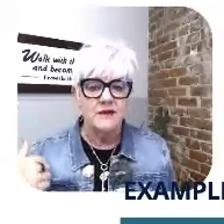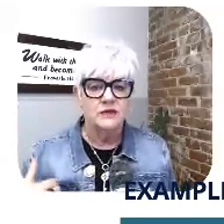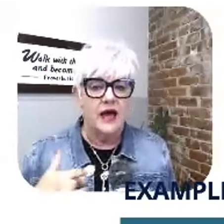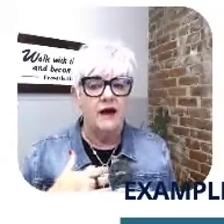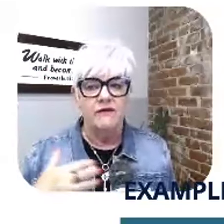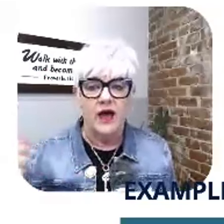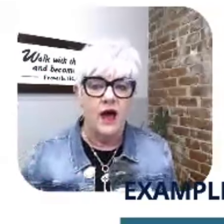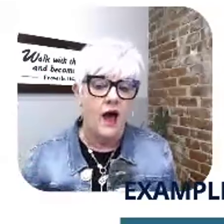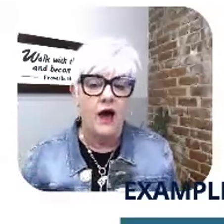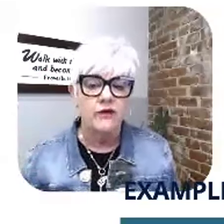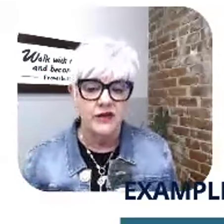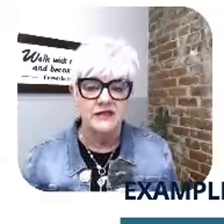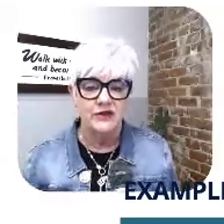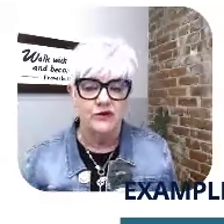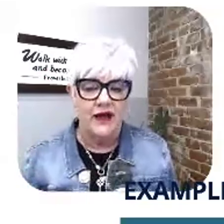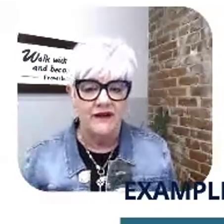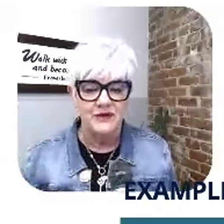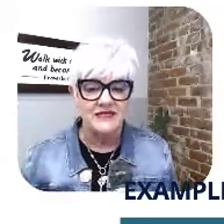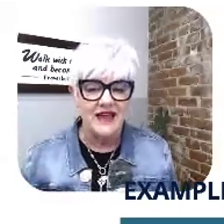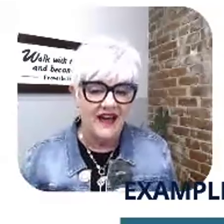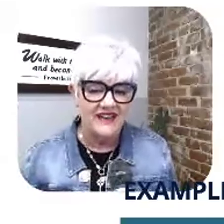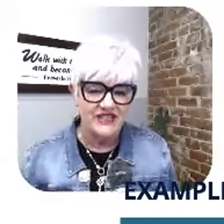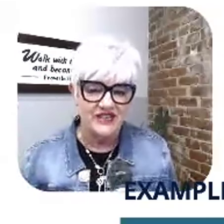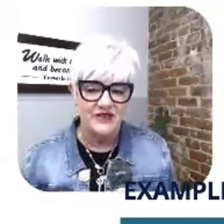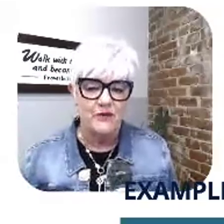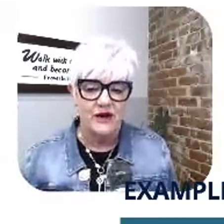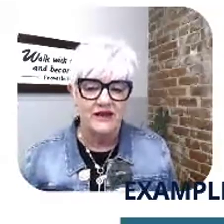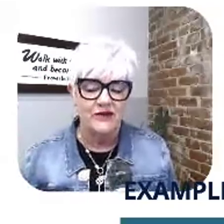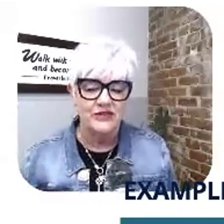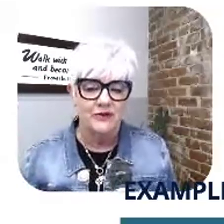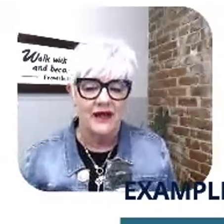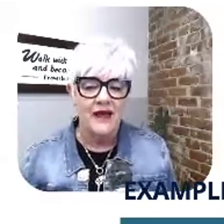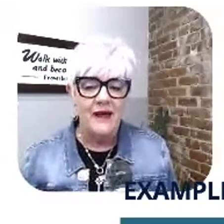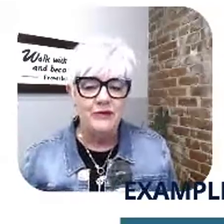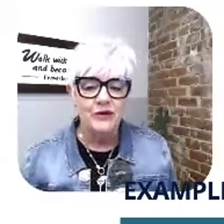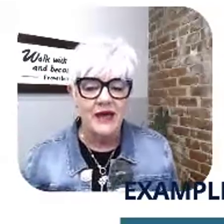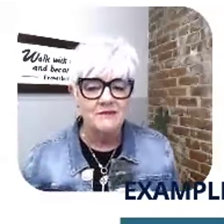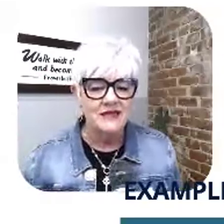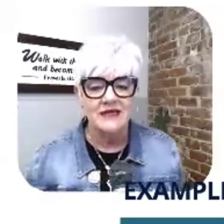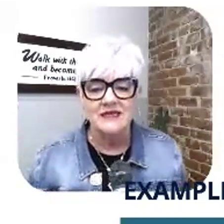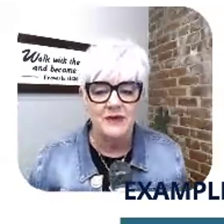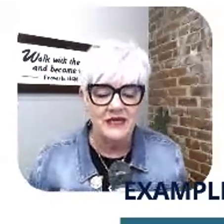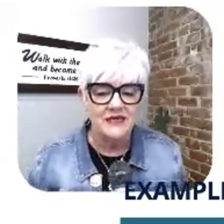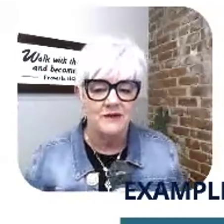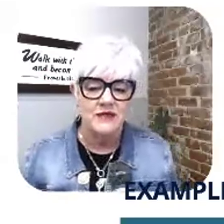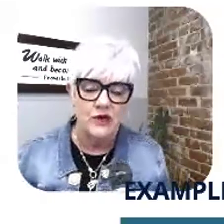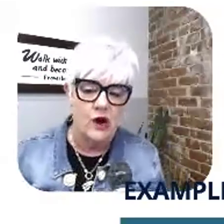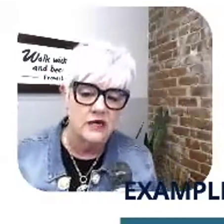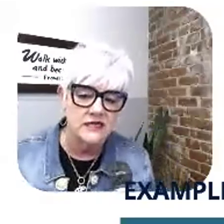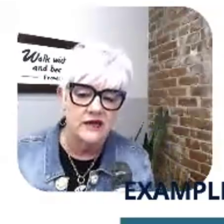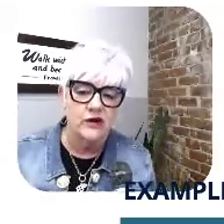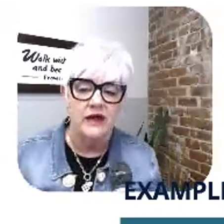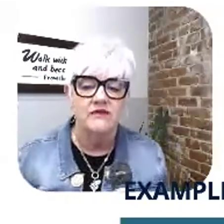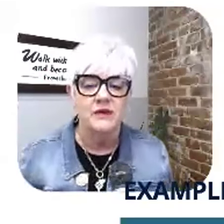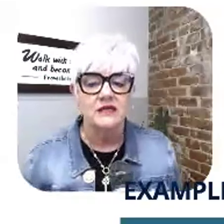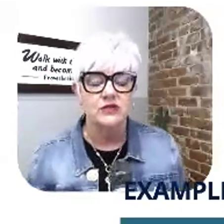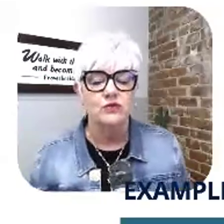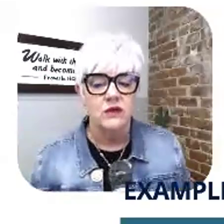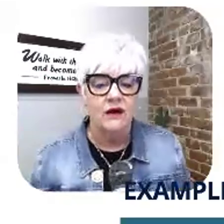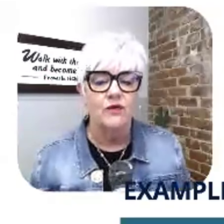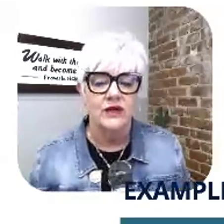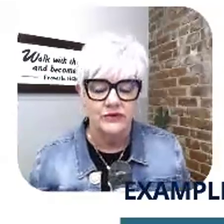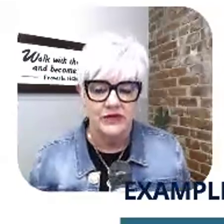and able to have other things in your life besides just the work that you're doing. You came into this many times as an artist and a creative